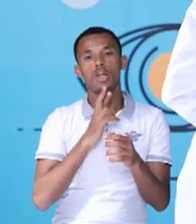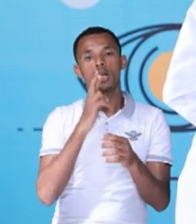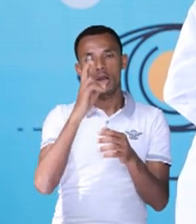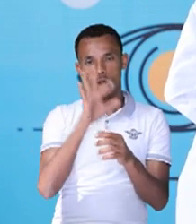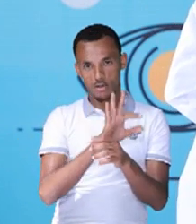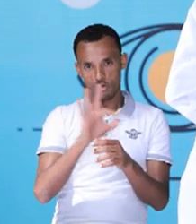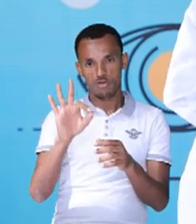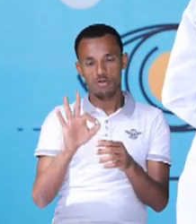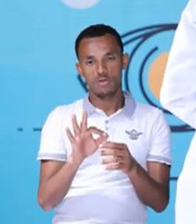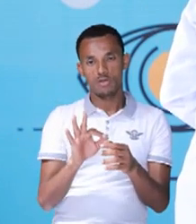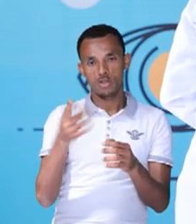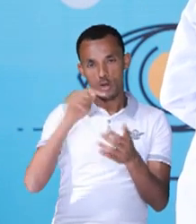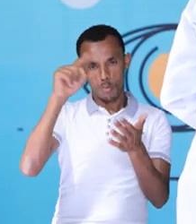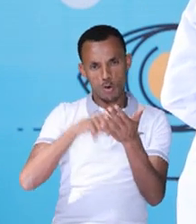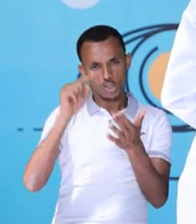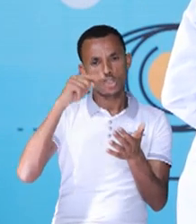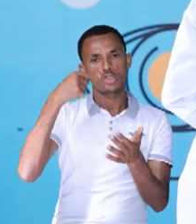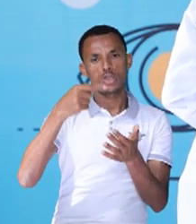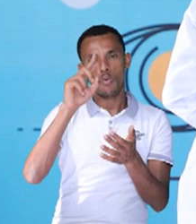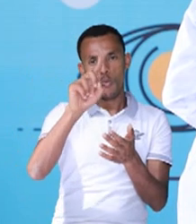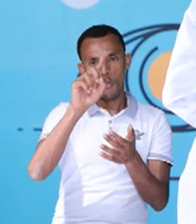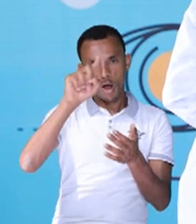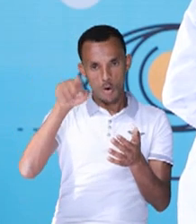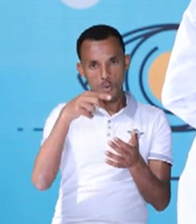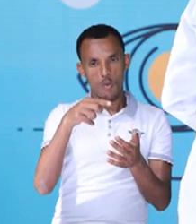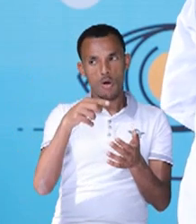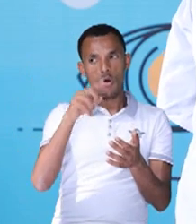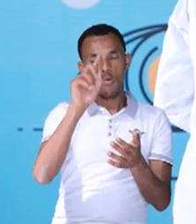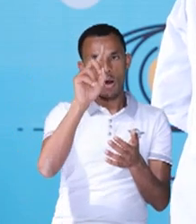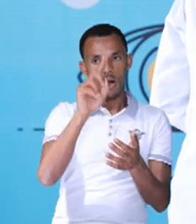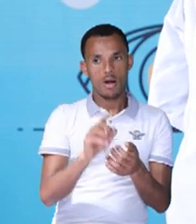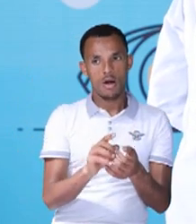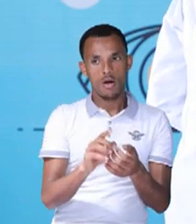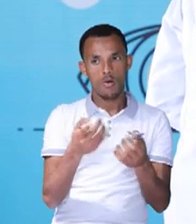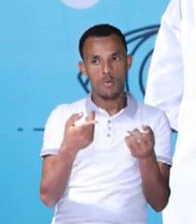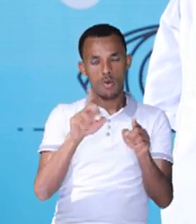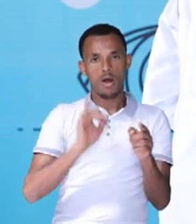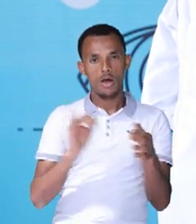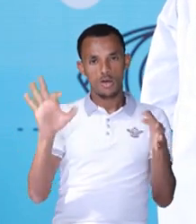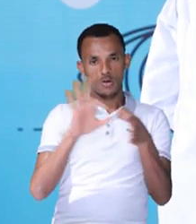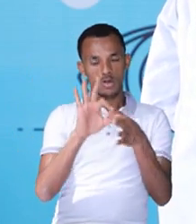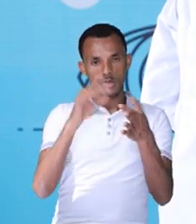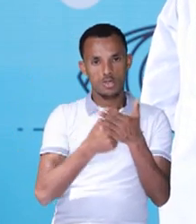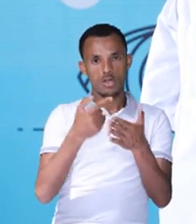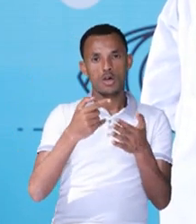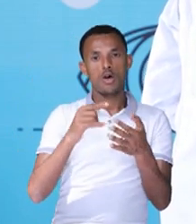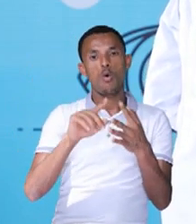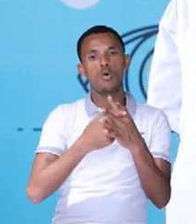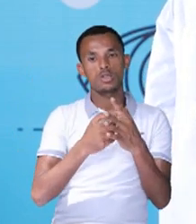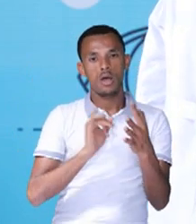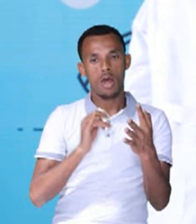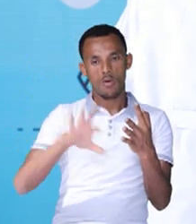axis. The point say 1, 1. When I join with origin, I got a